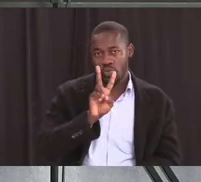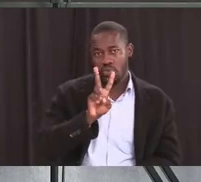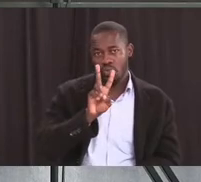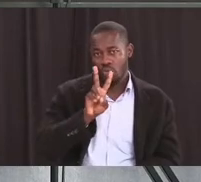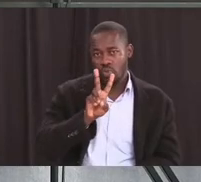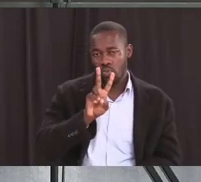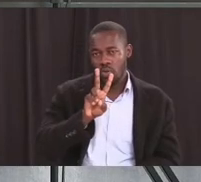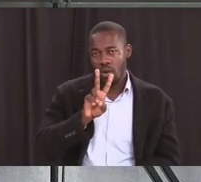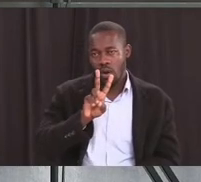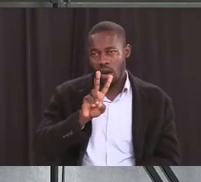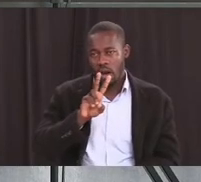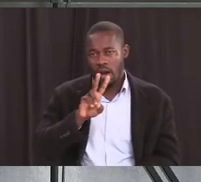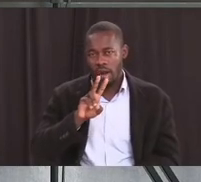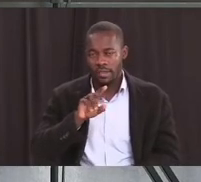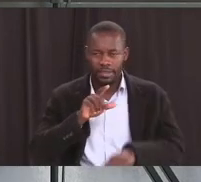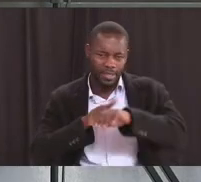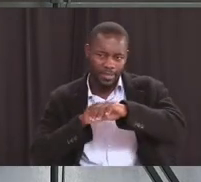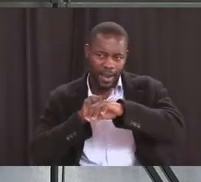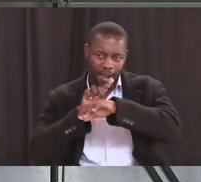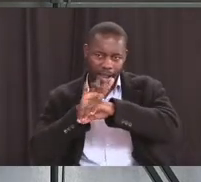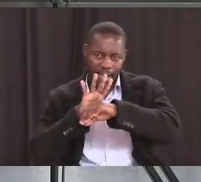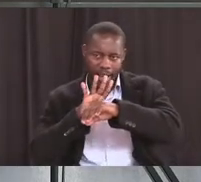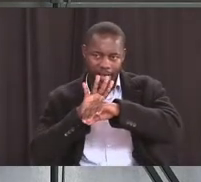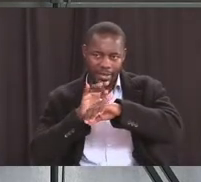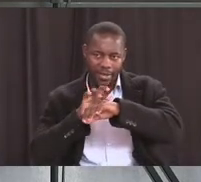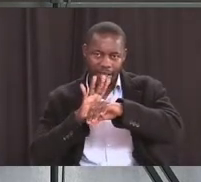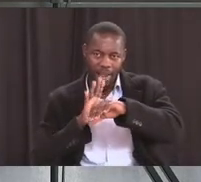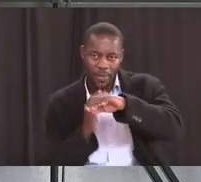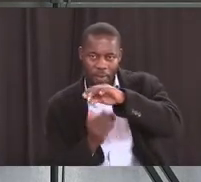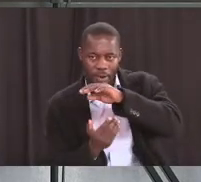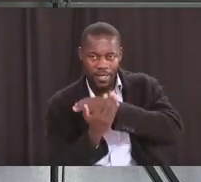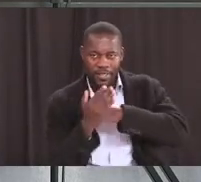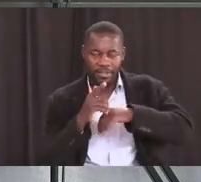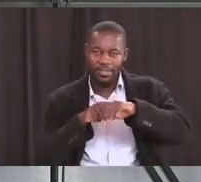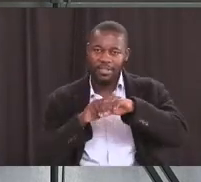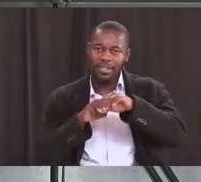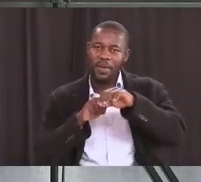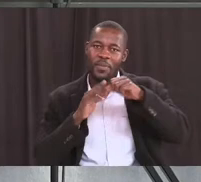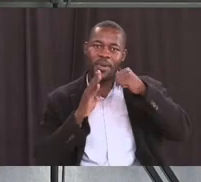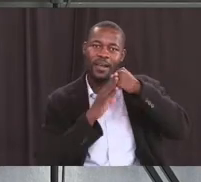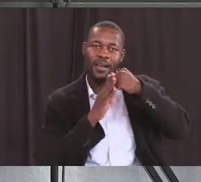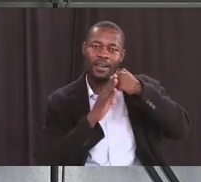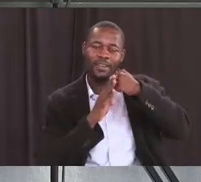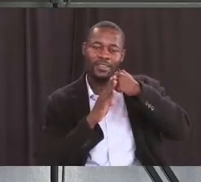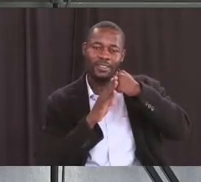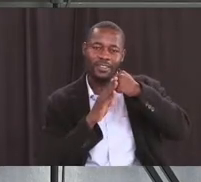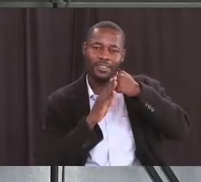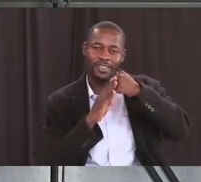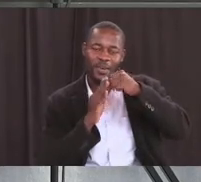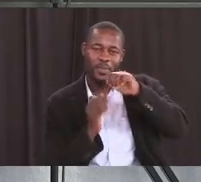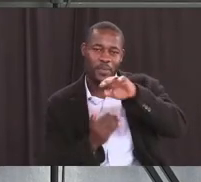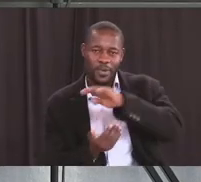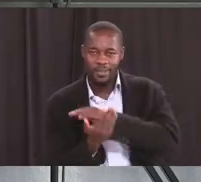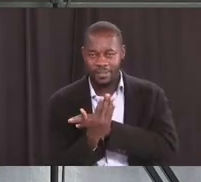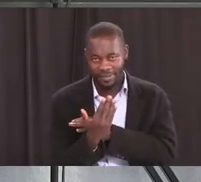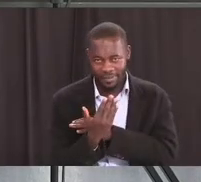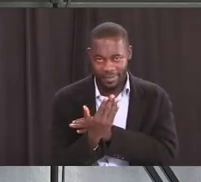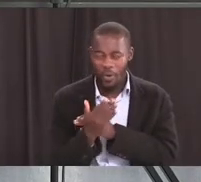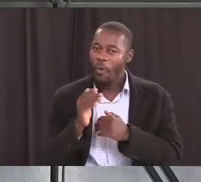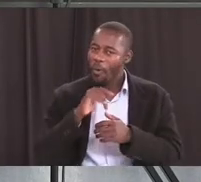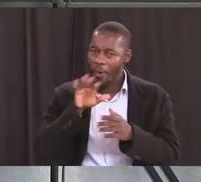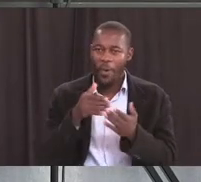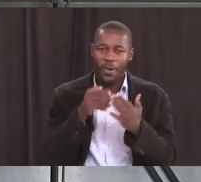happen in the morning, 9 a.m. at One Tribe offices there. But more details will be shared